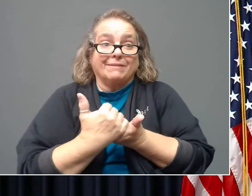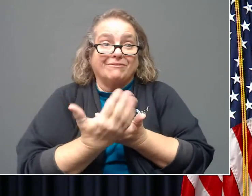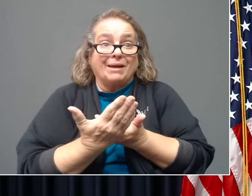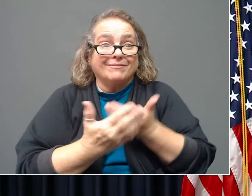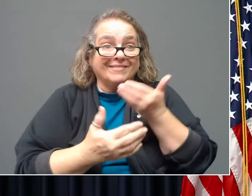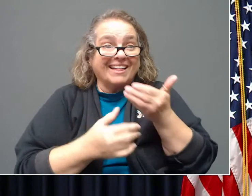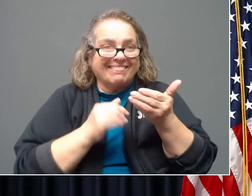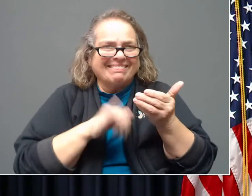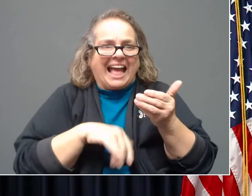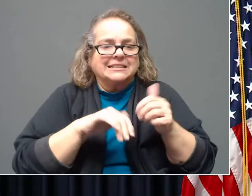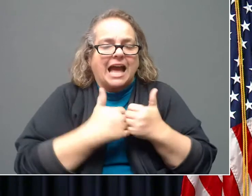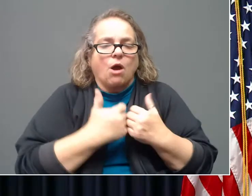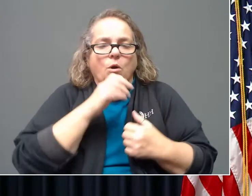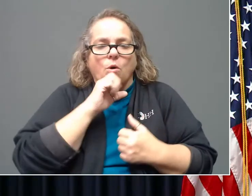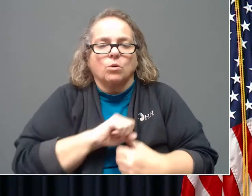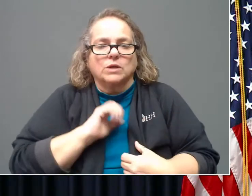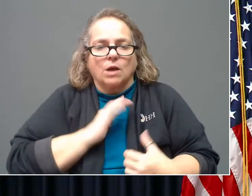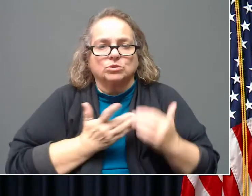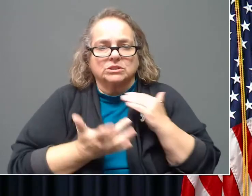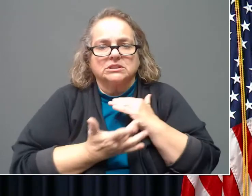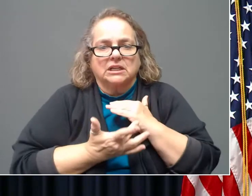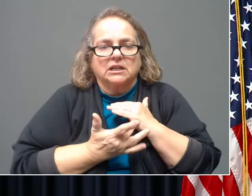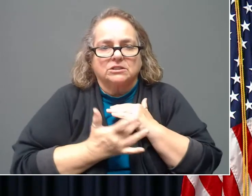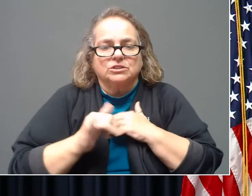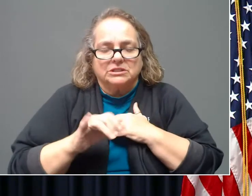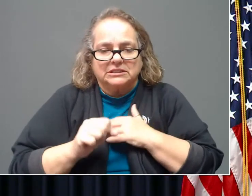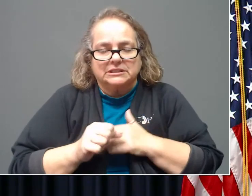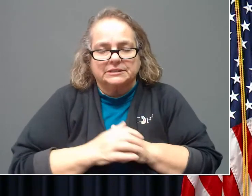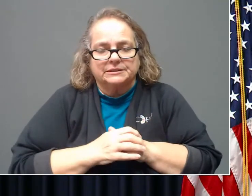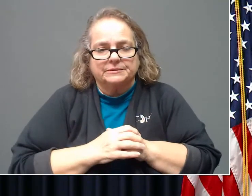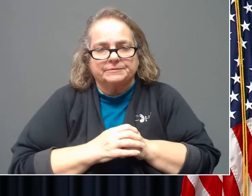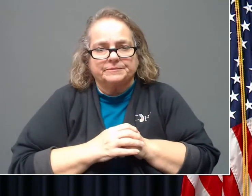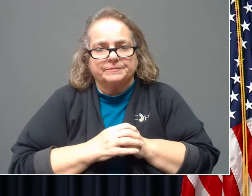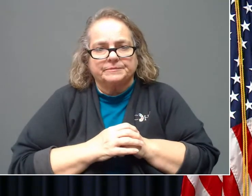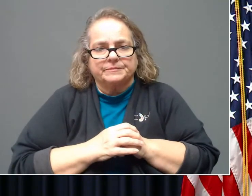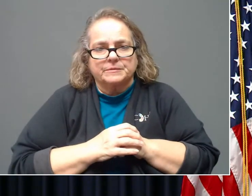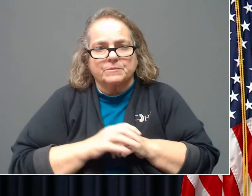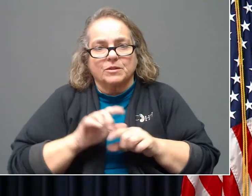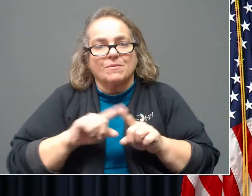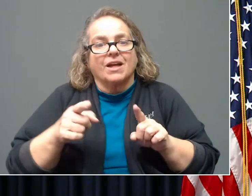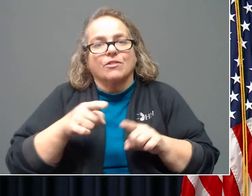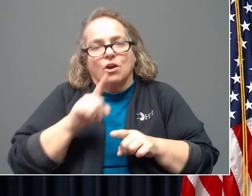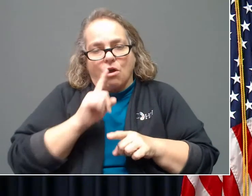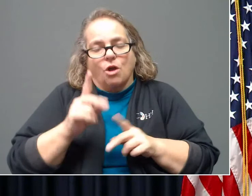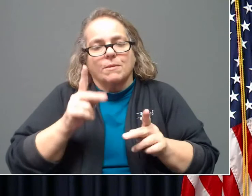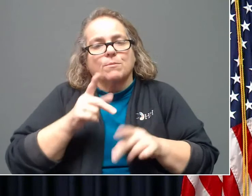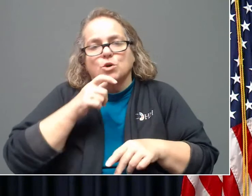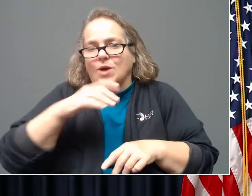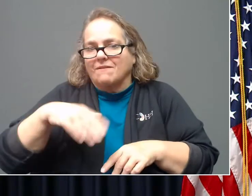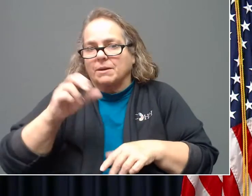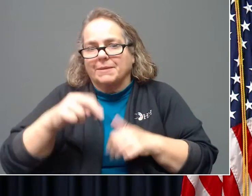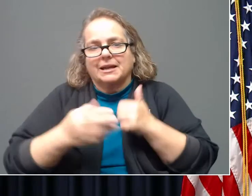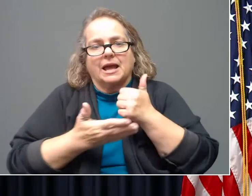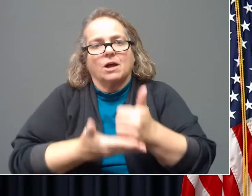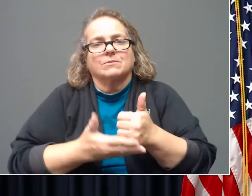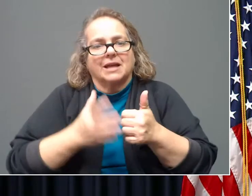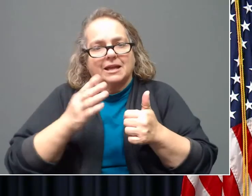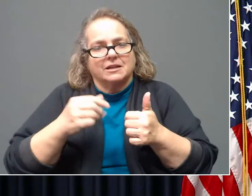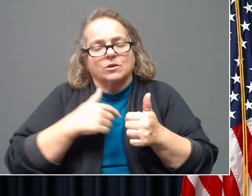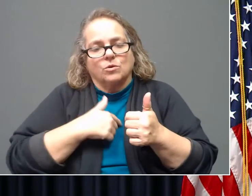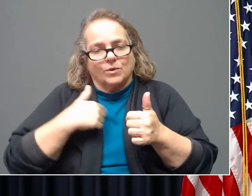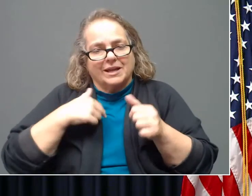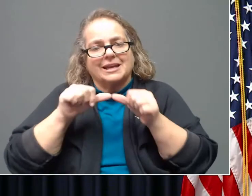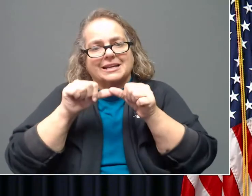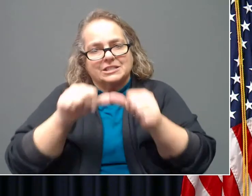the technology that we're dealing with. But there are people that have not been helped, and we continue to work